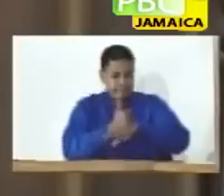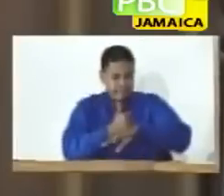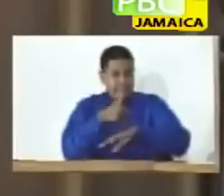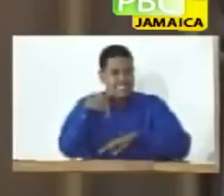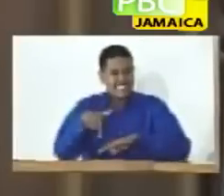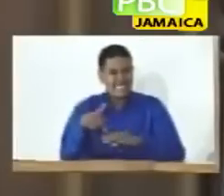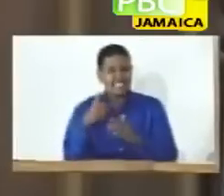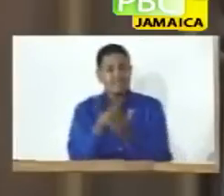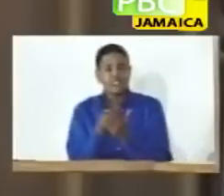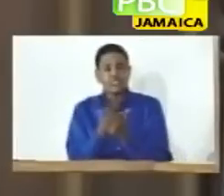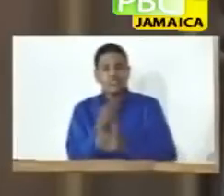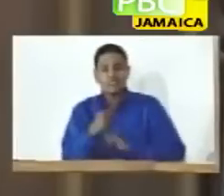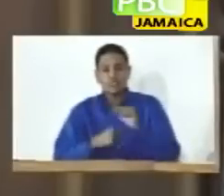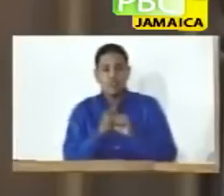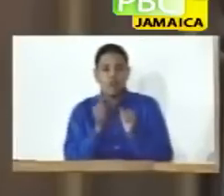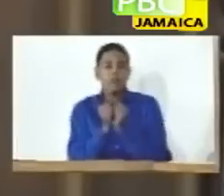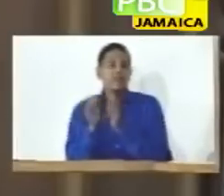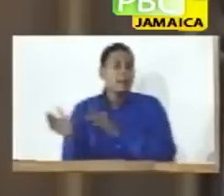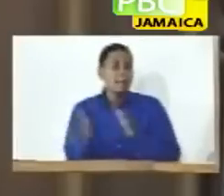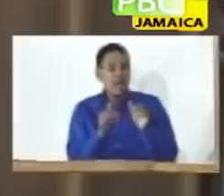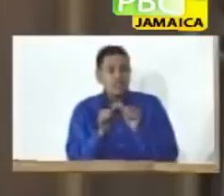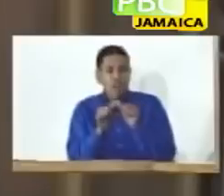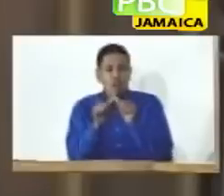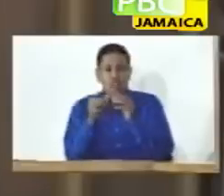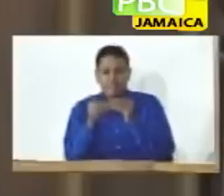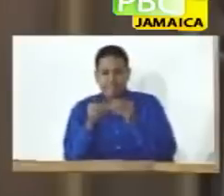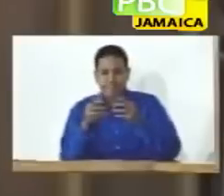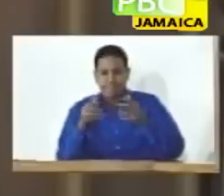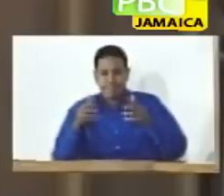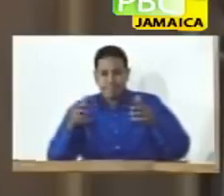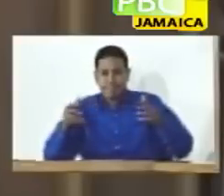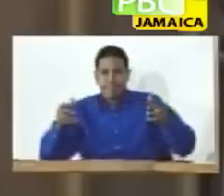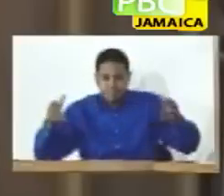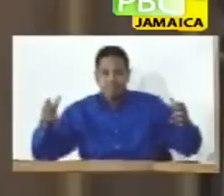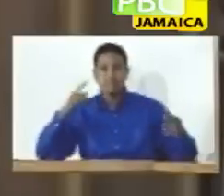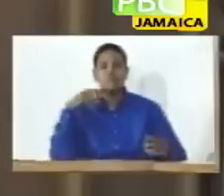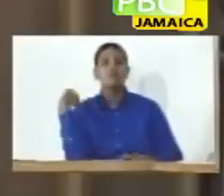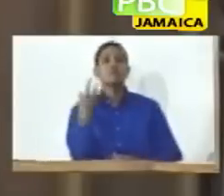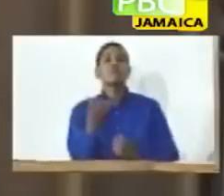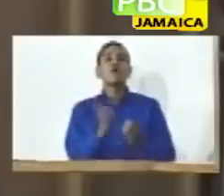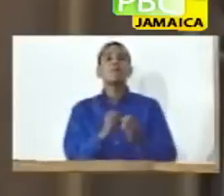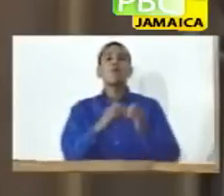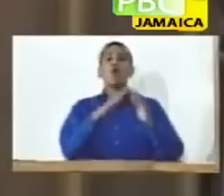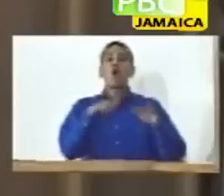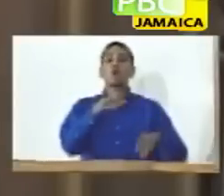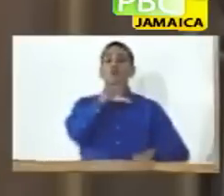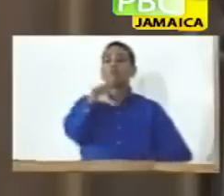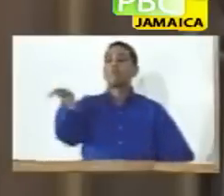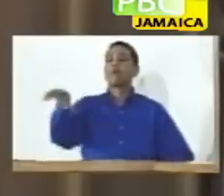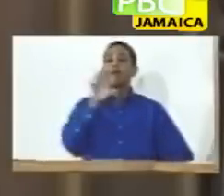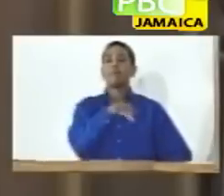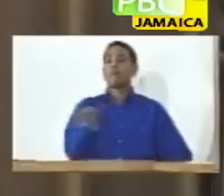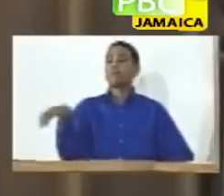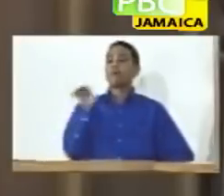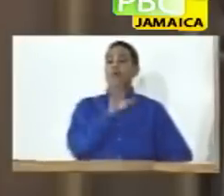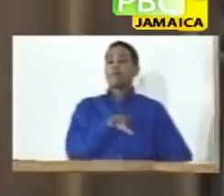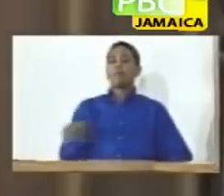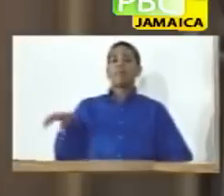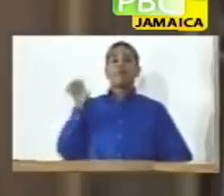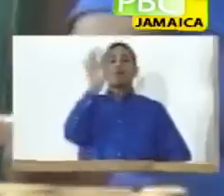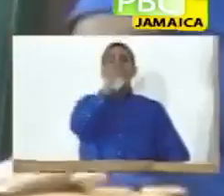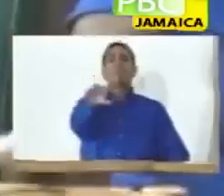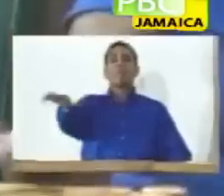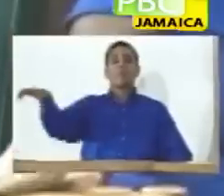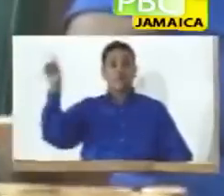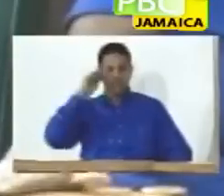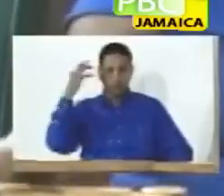fiscal year, with plans to continue to accelerate the delivery of housing solutions in the coming year.